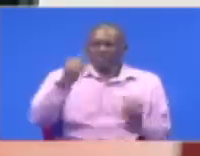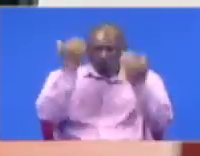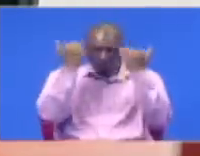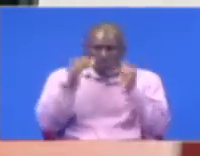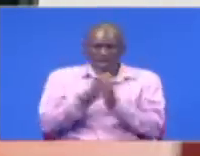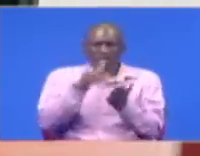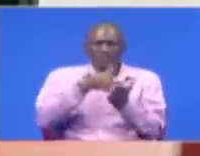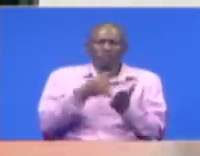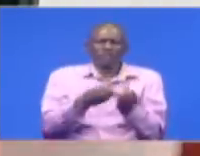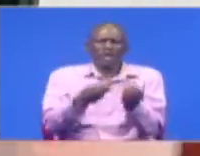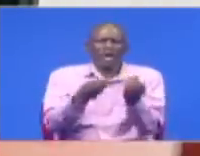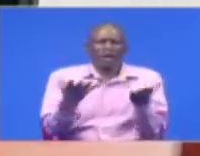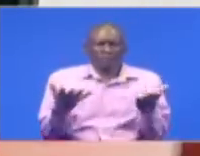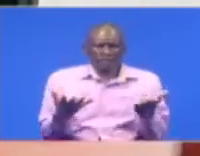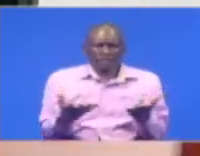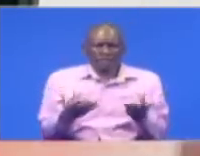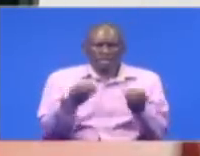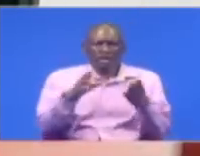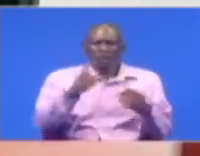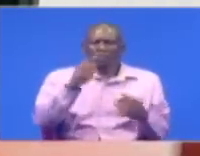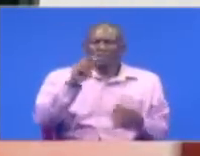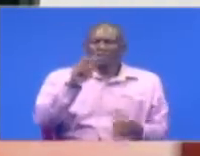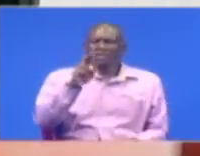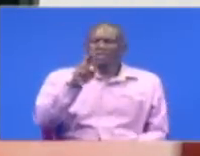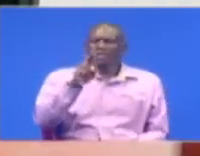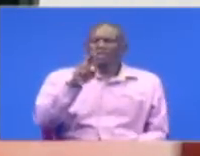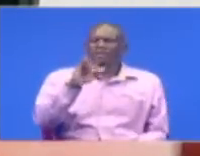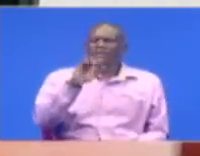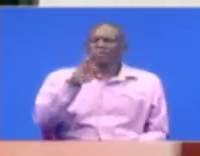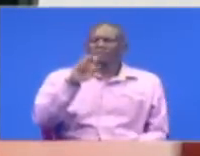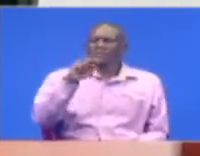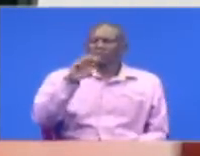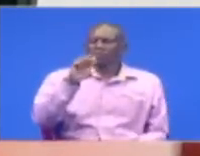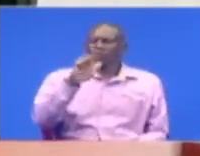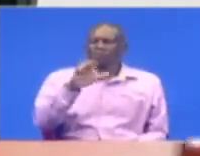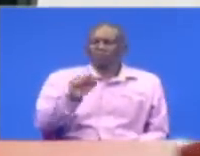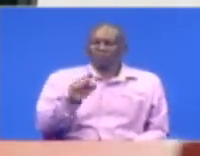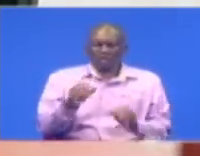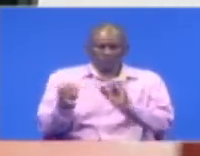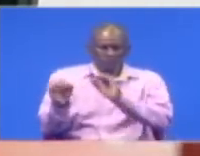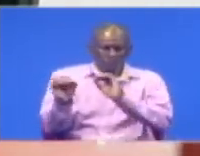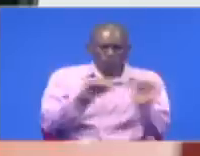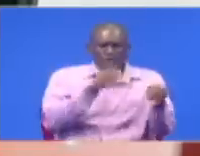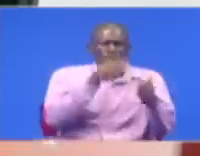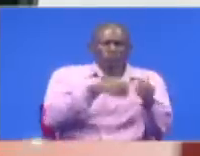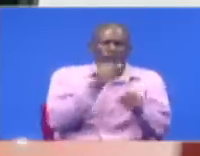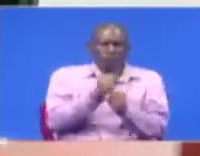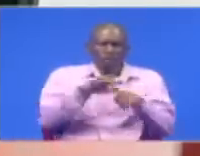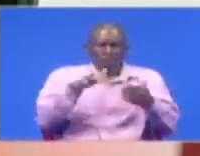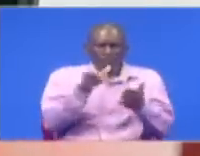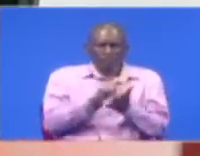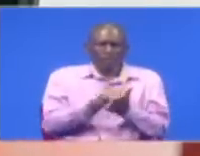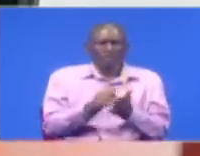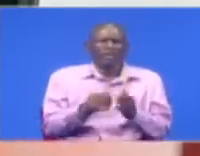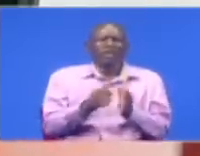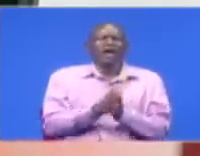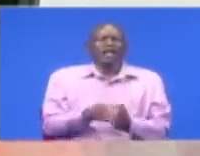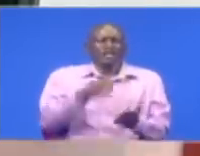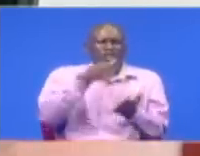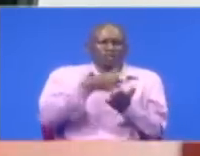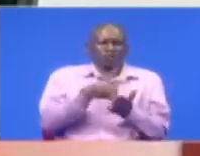how many tribunals have transited and what we are doing about it, and including